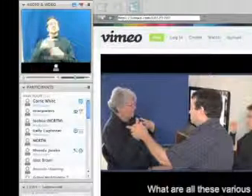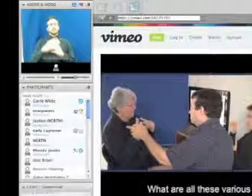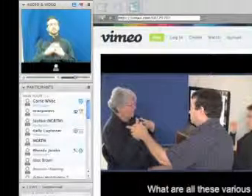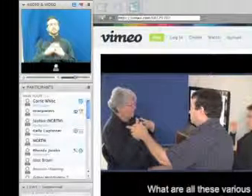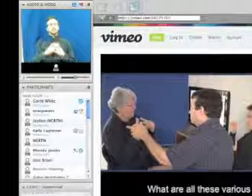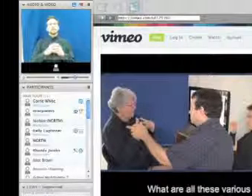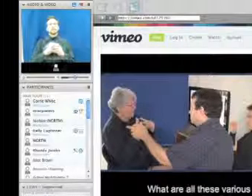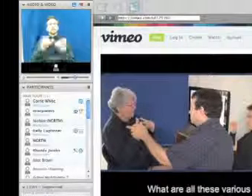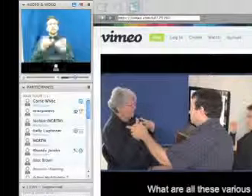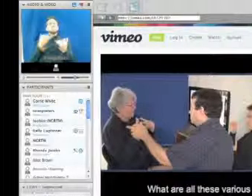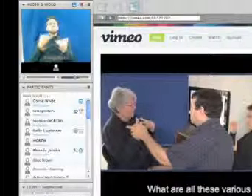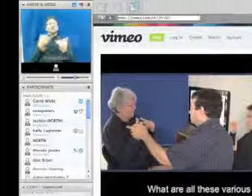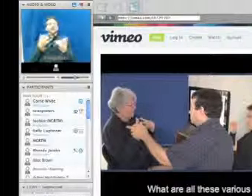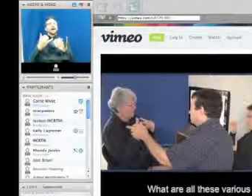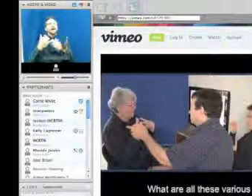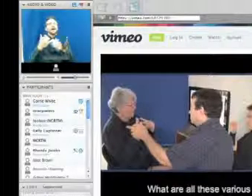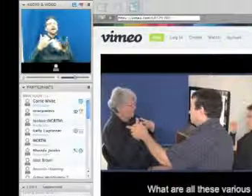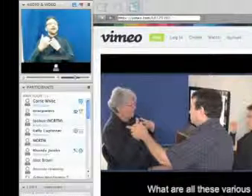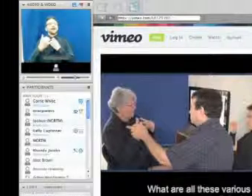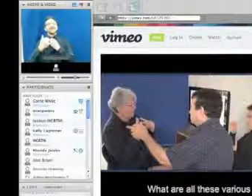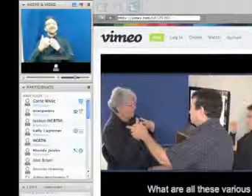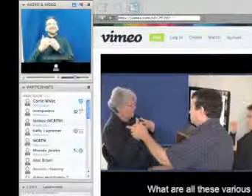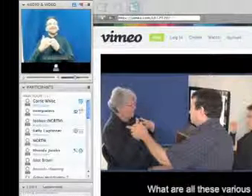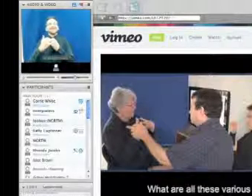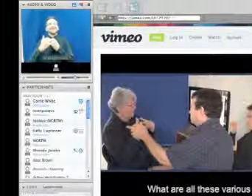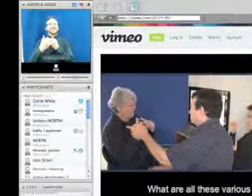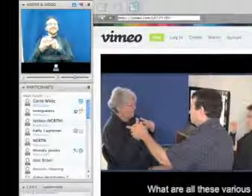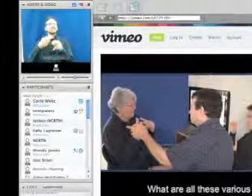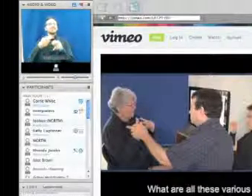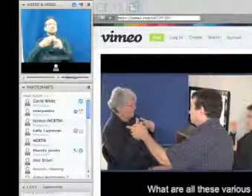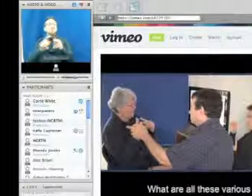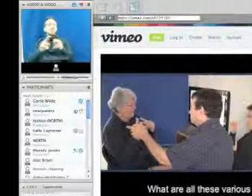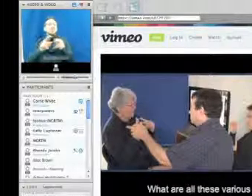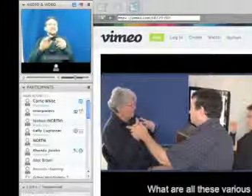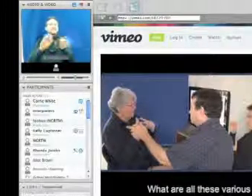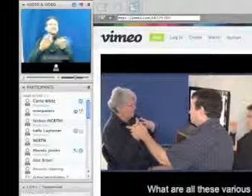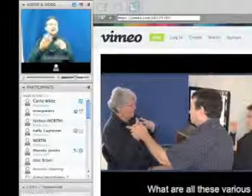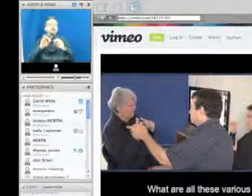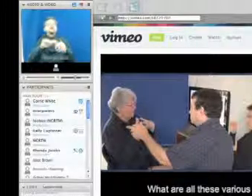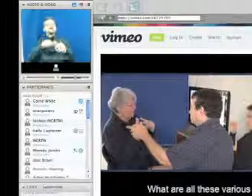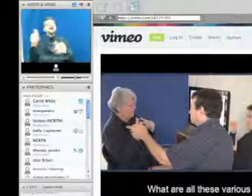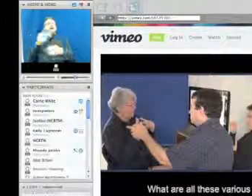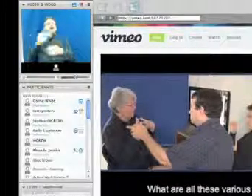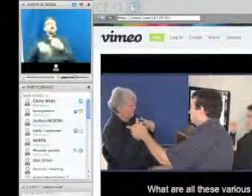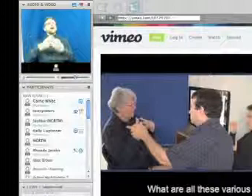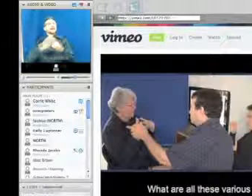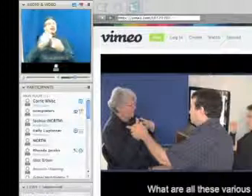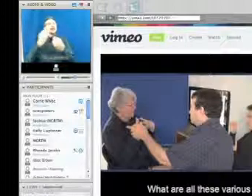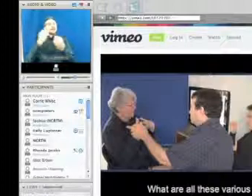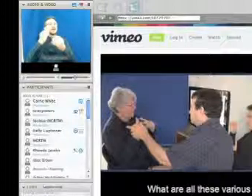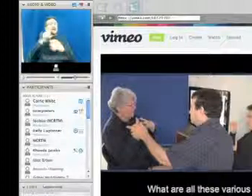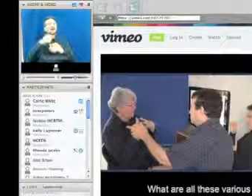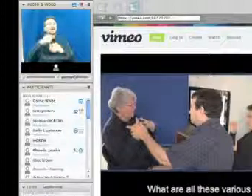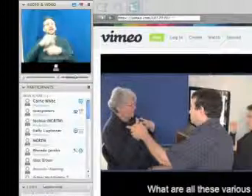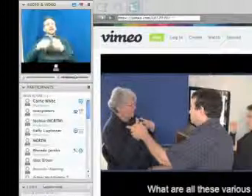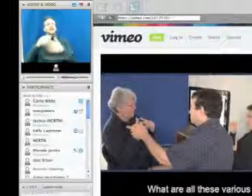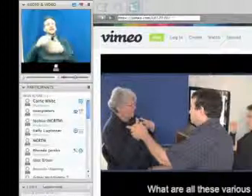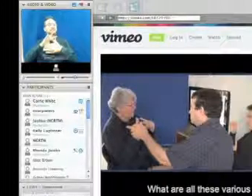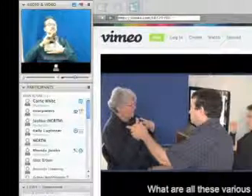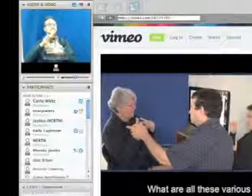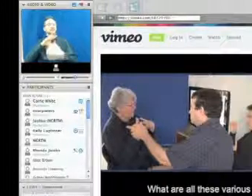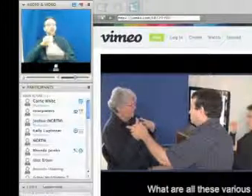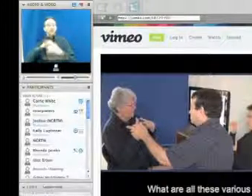try at some of the other types of material we're going to be doing. What we've done so far is very content heavy, so there wasn't as much